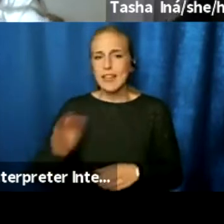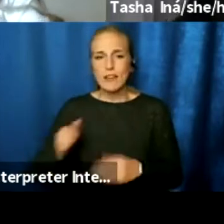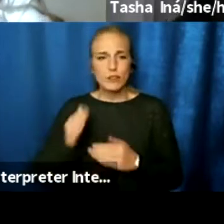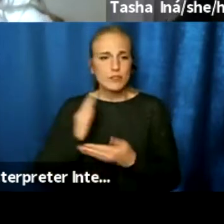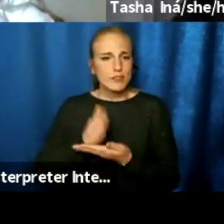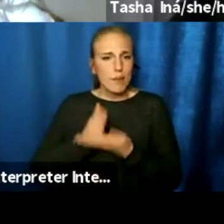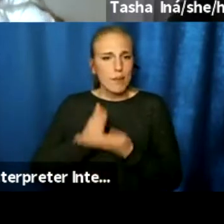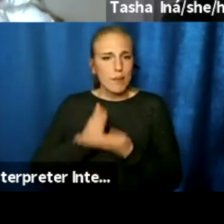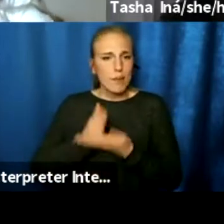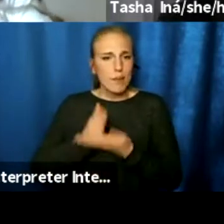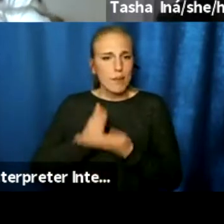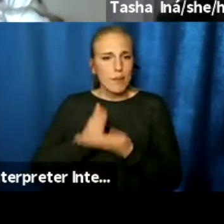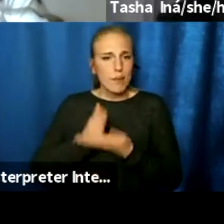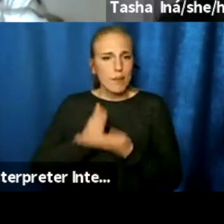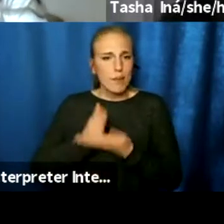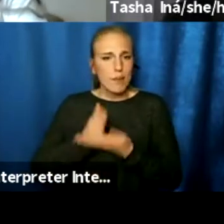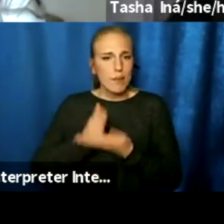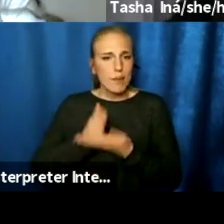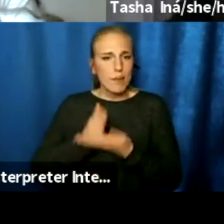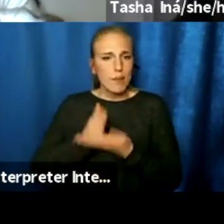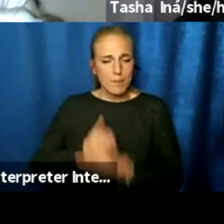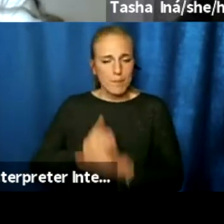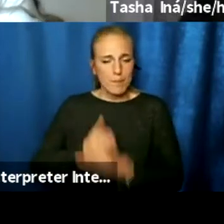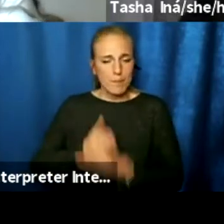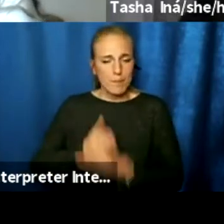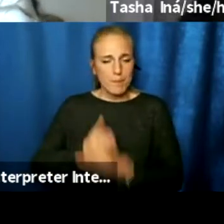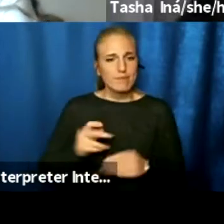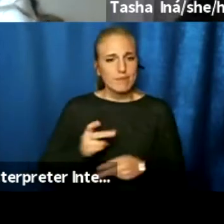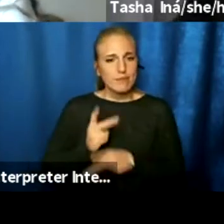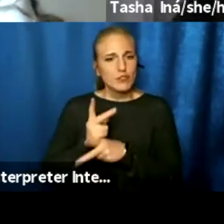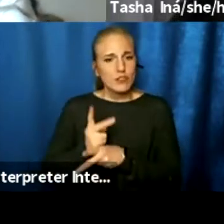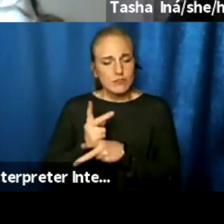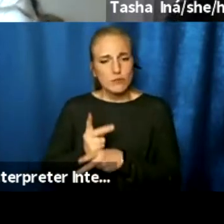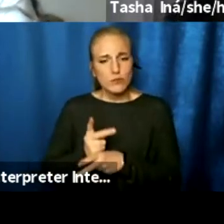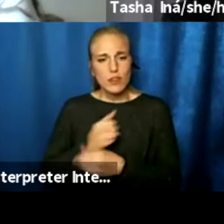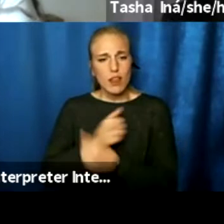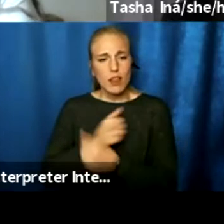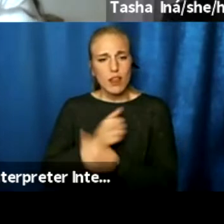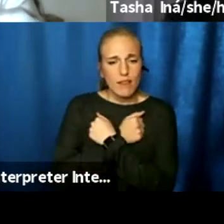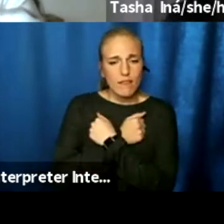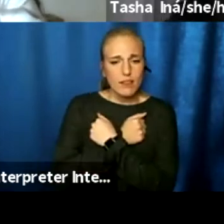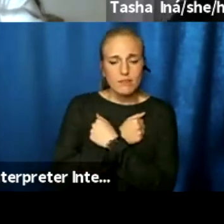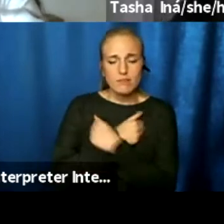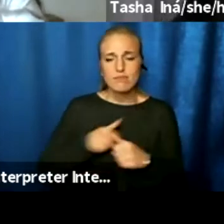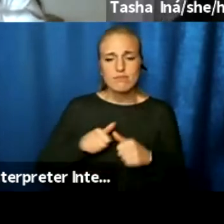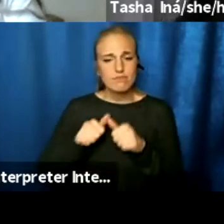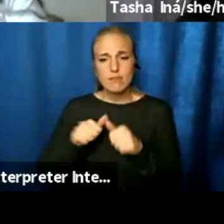and loving as you would be with a newborn baby